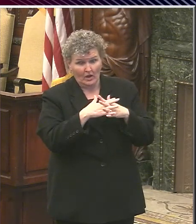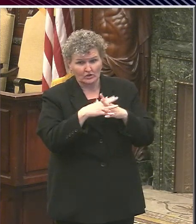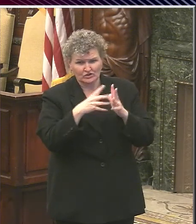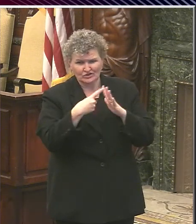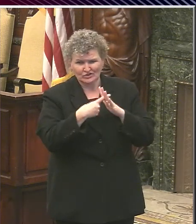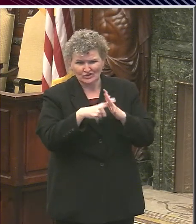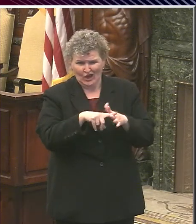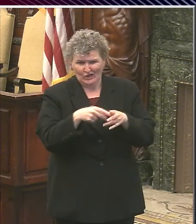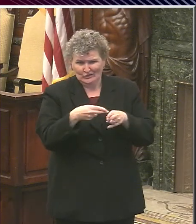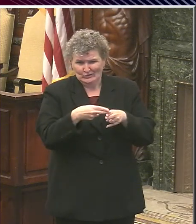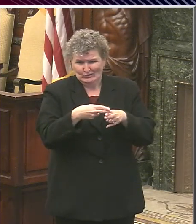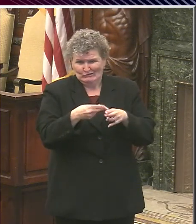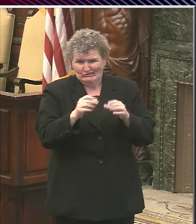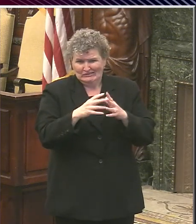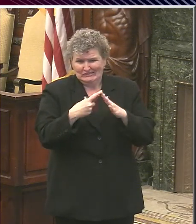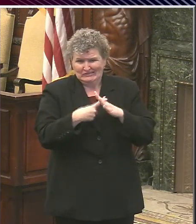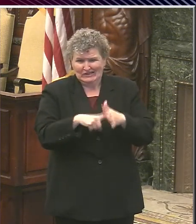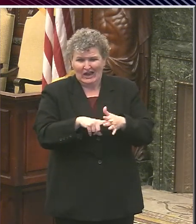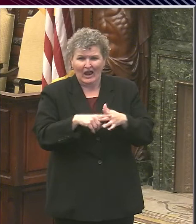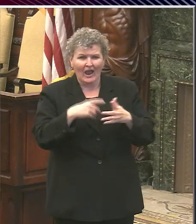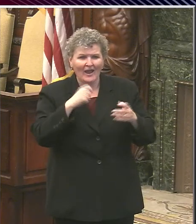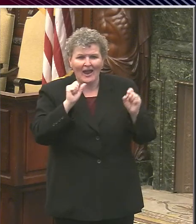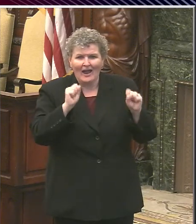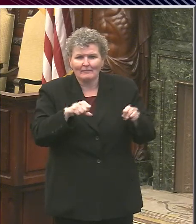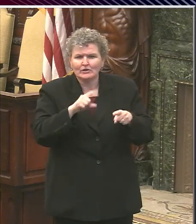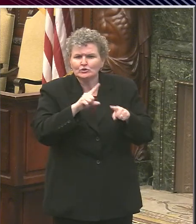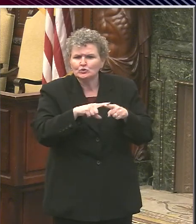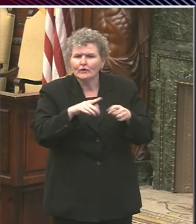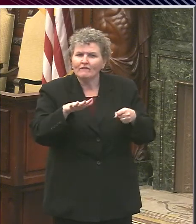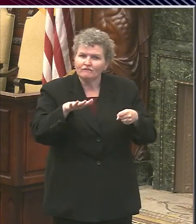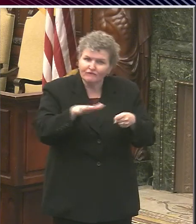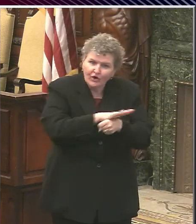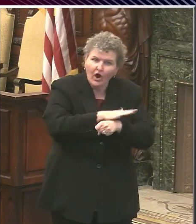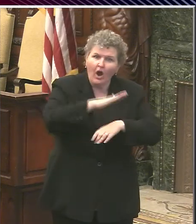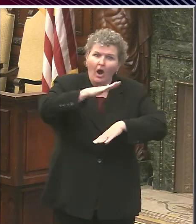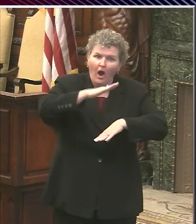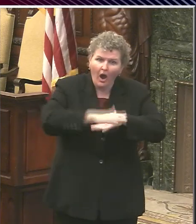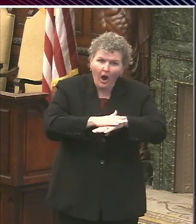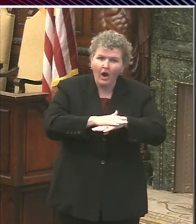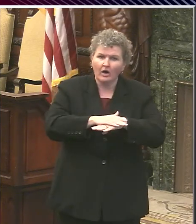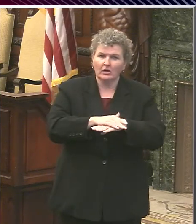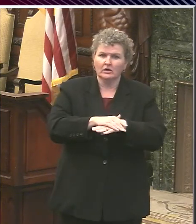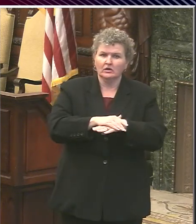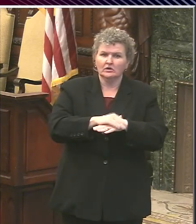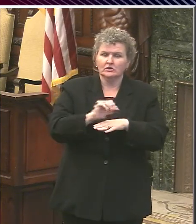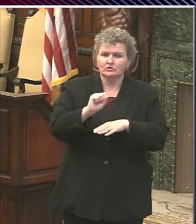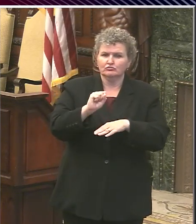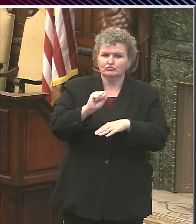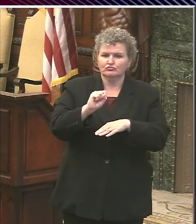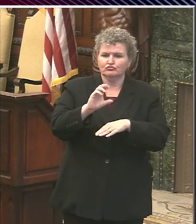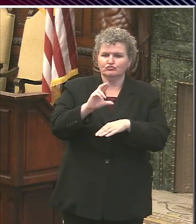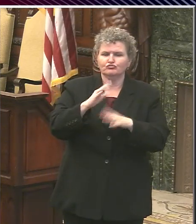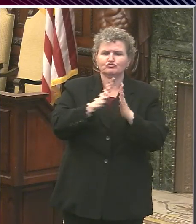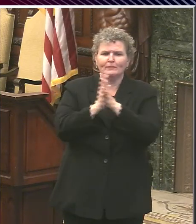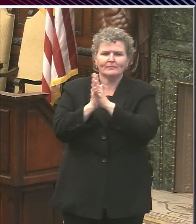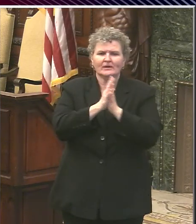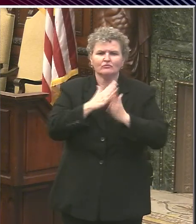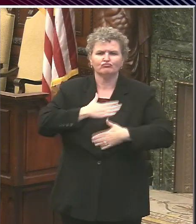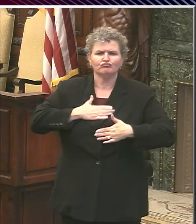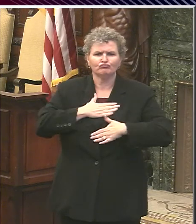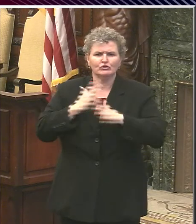they've not been able to do full-on scrimmages. What do you suggest to them about how they think they'll be ready to prepare for their